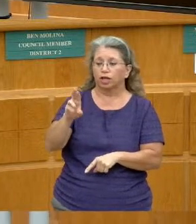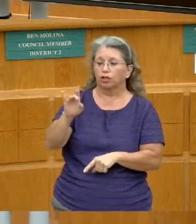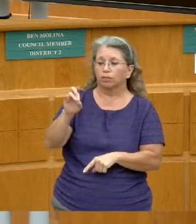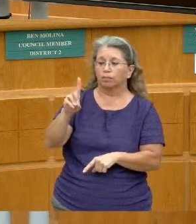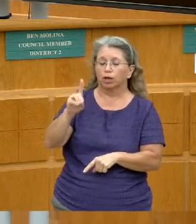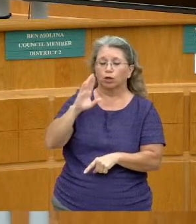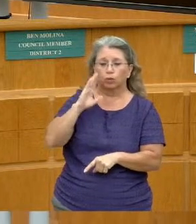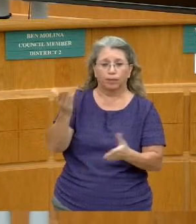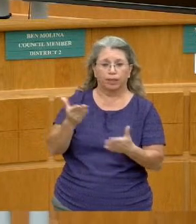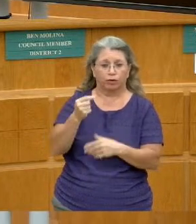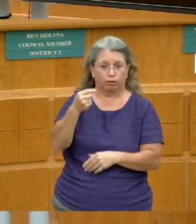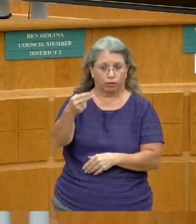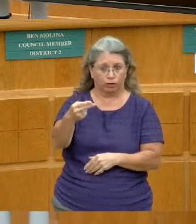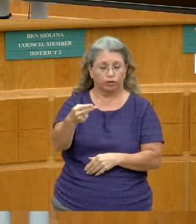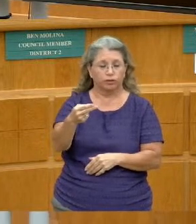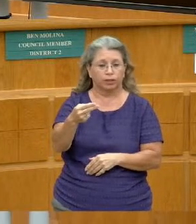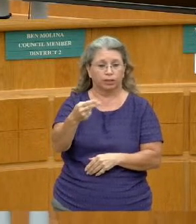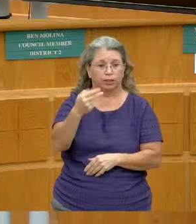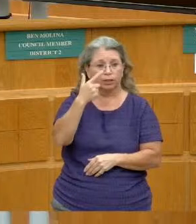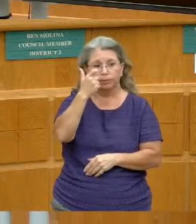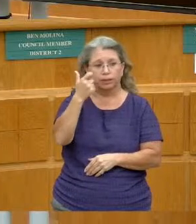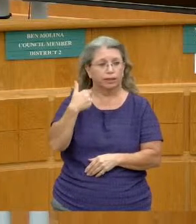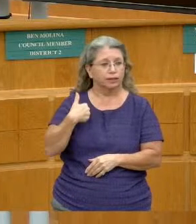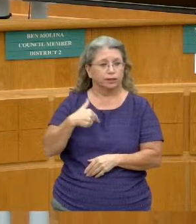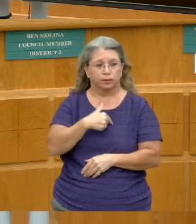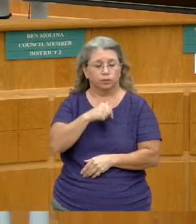on Thursday because we won't be here